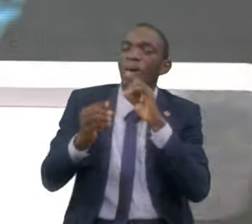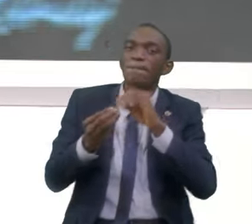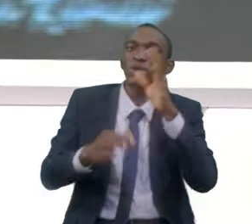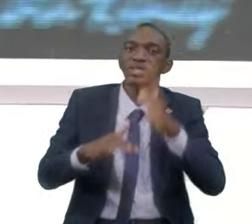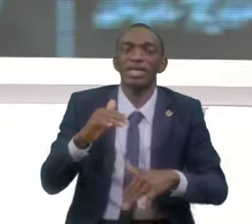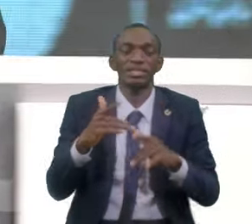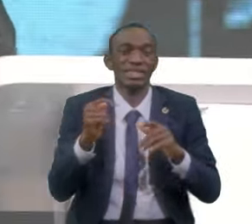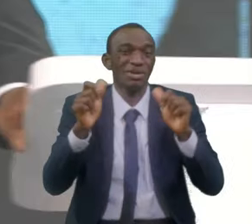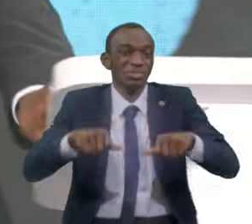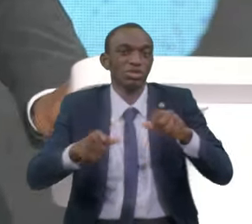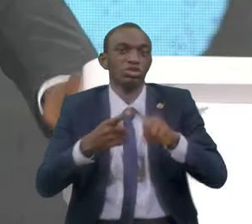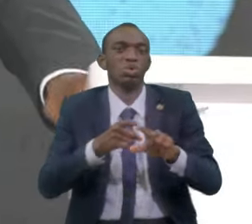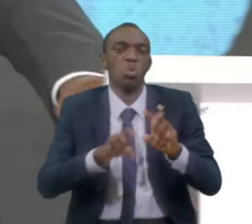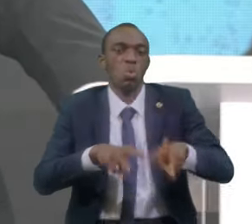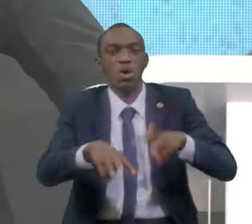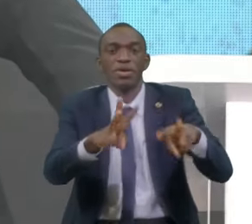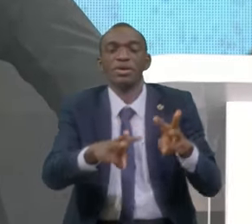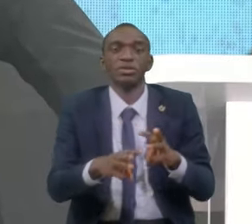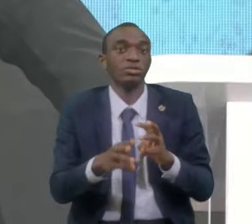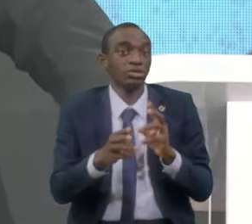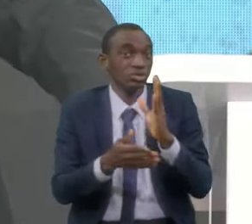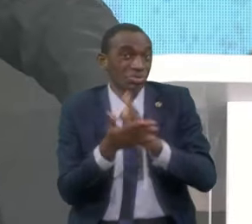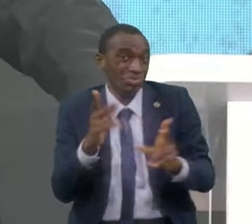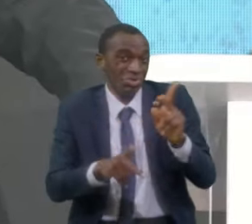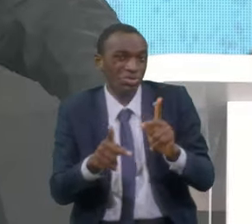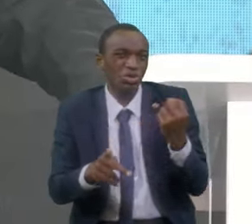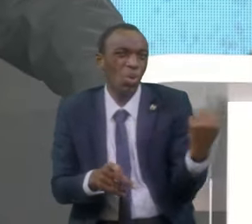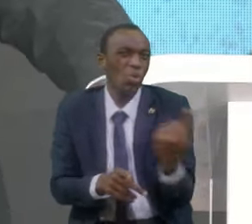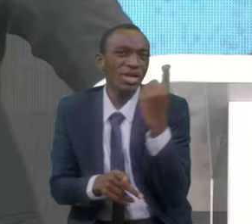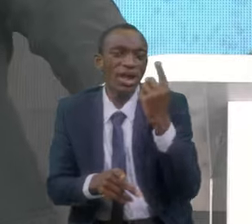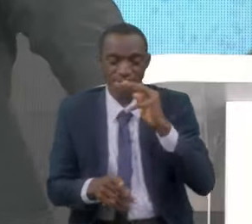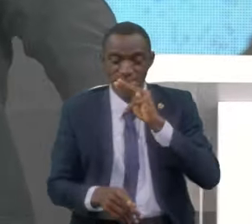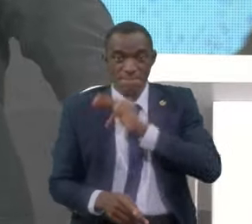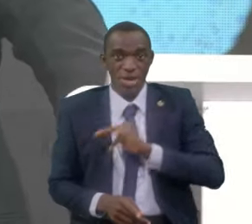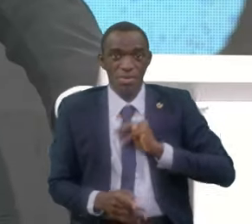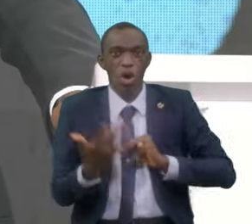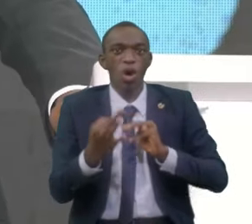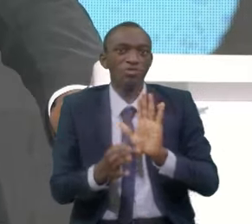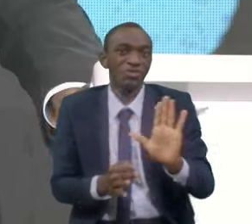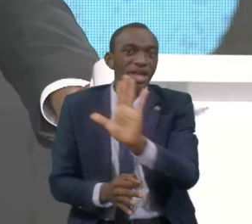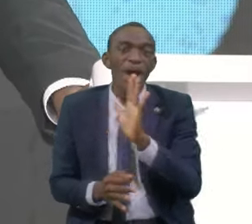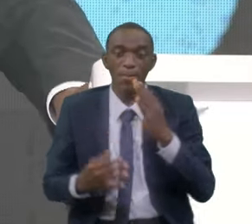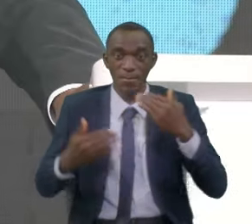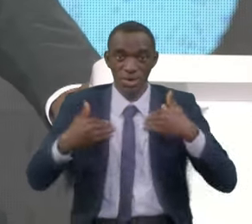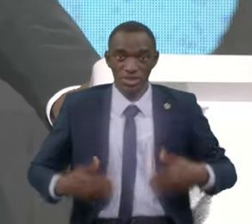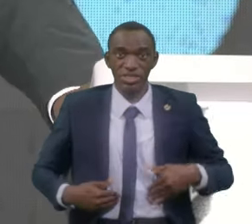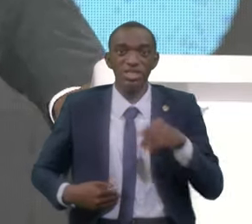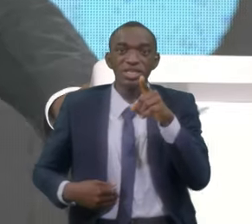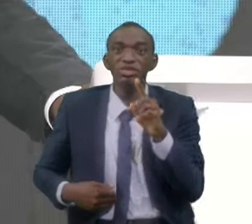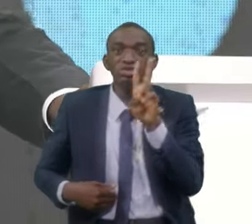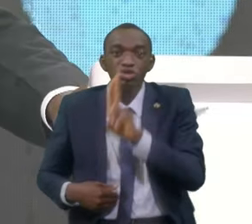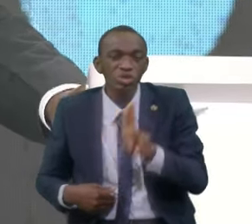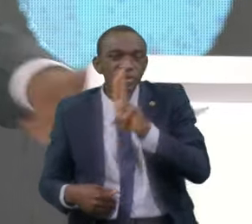the only aspect and the only member of their body they use and